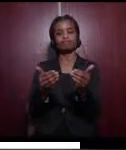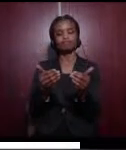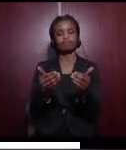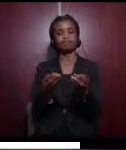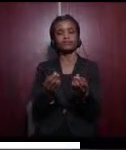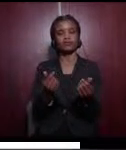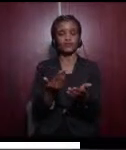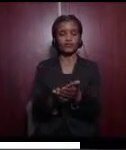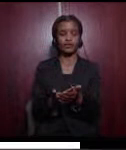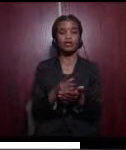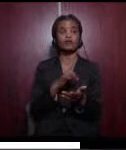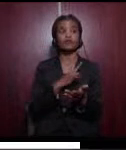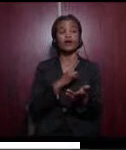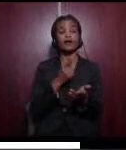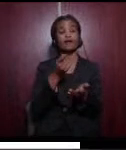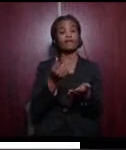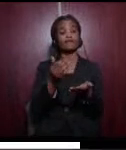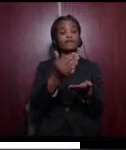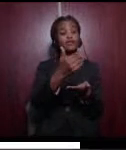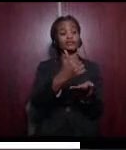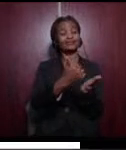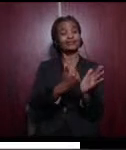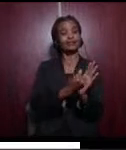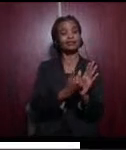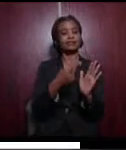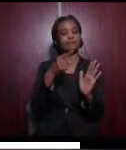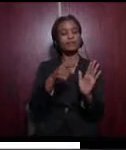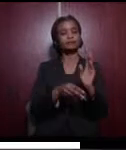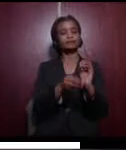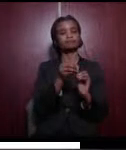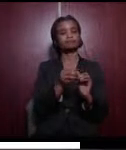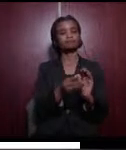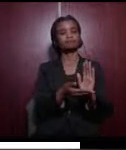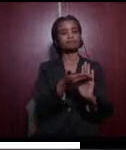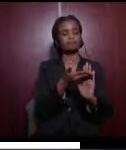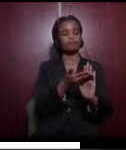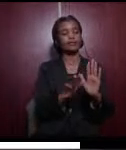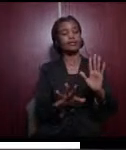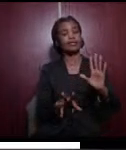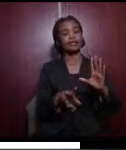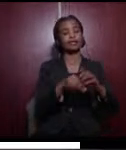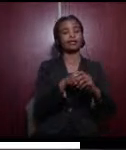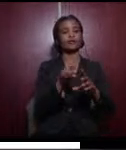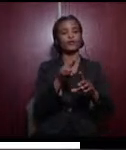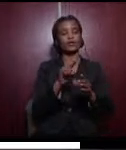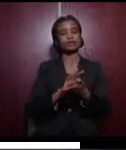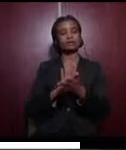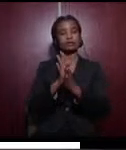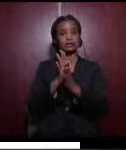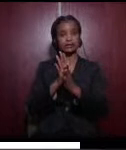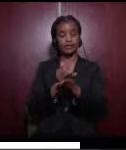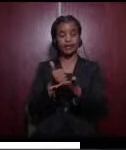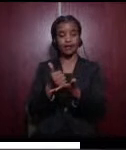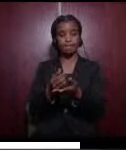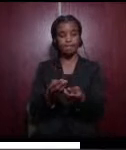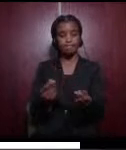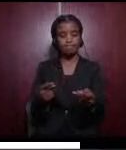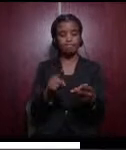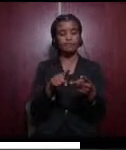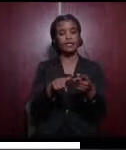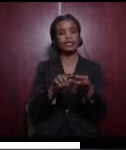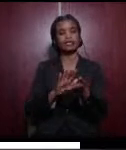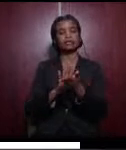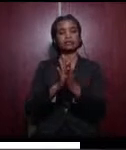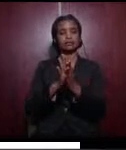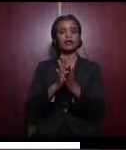for the Fundraising Act to be amended with a view to introduce disaster relief and National Social Development Fund. By doing so, we'll